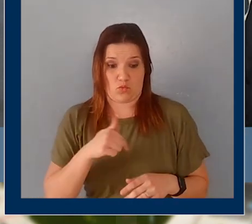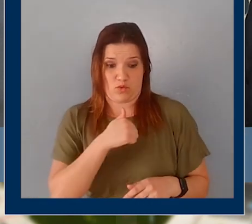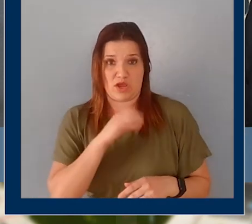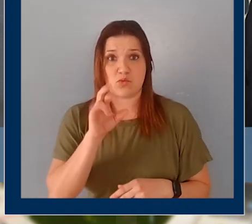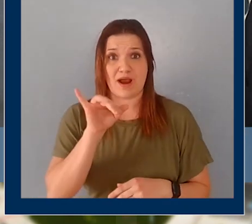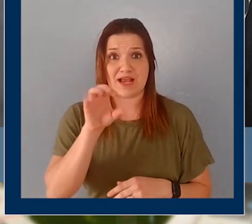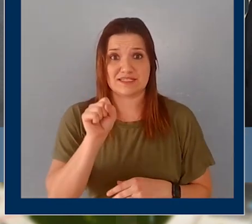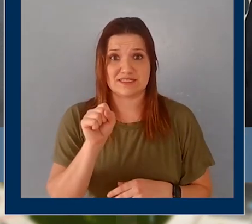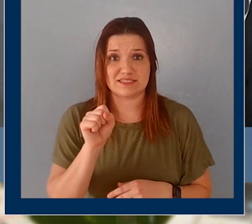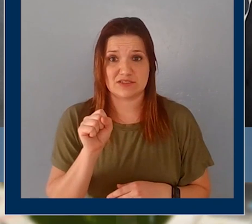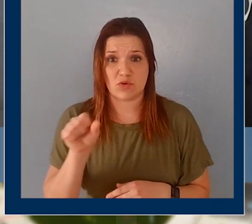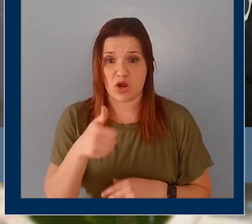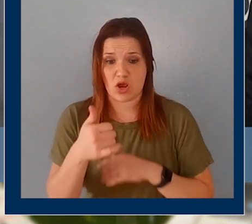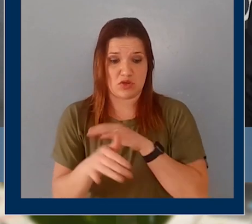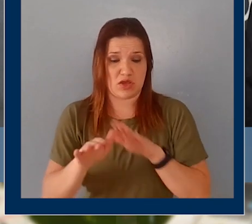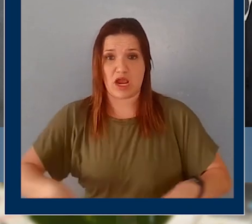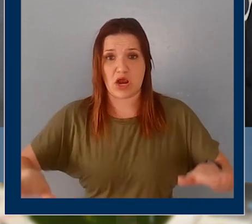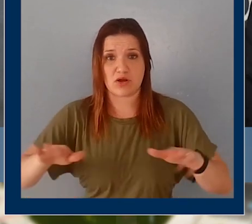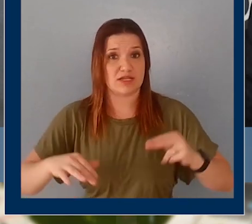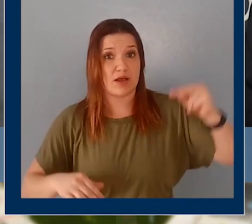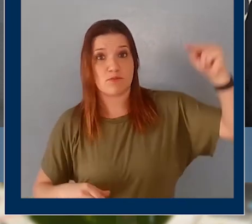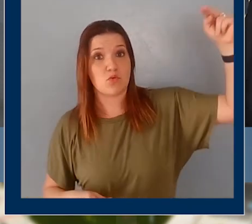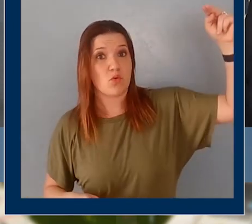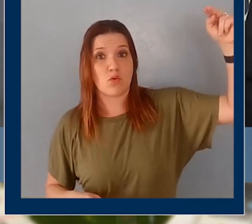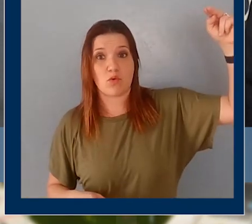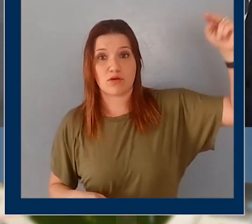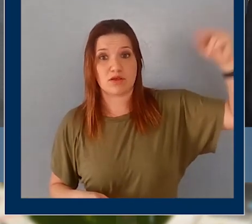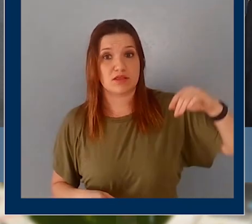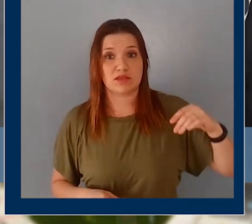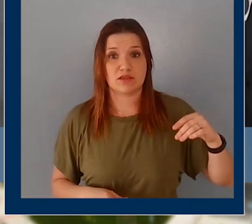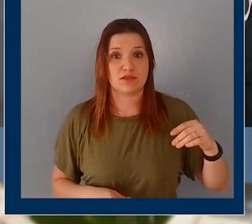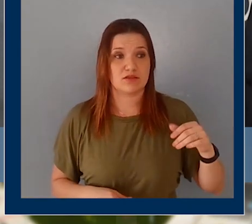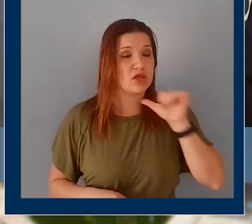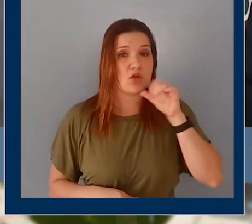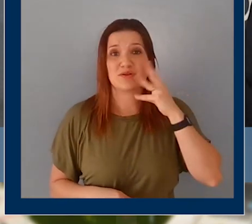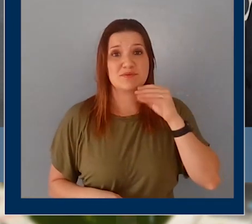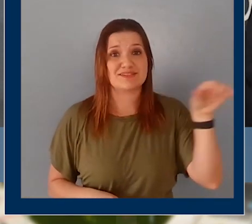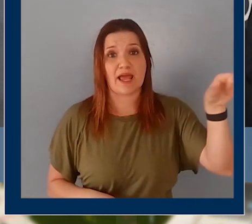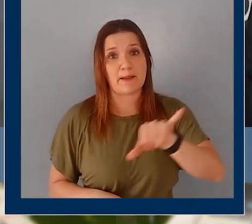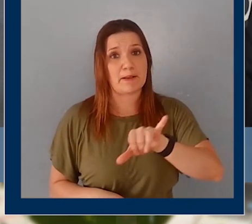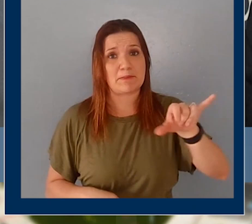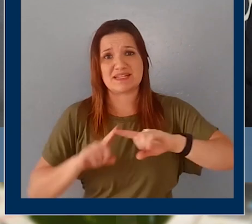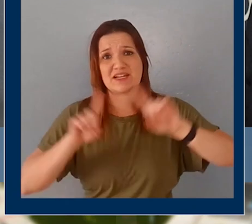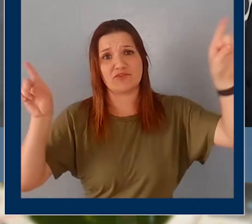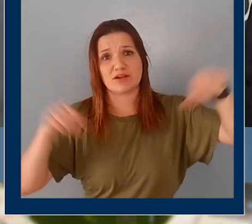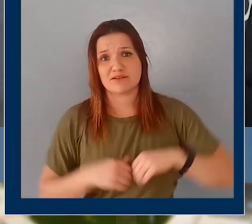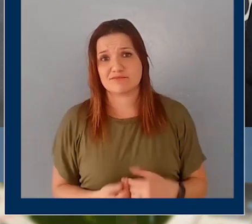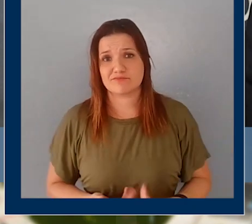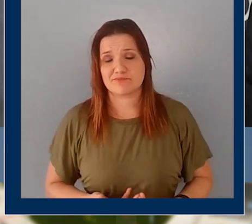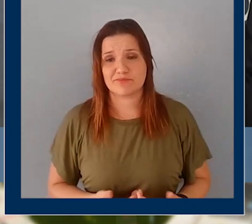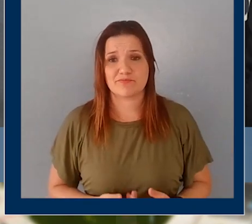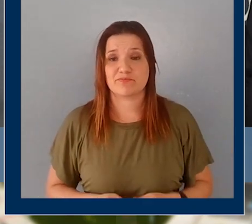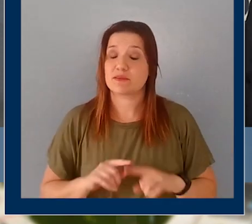who's a cardiac anesthesiologist, obviously in consultation with other physicians, our executive team, our board of directors,